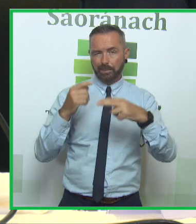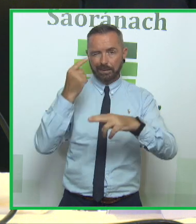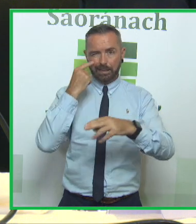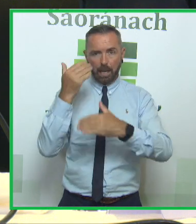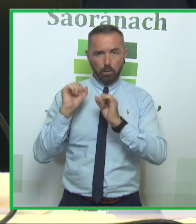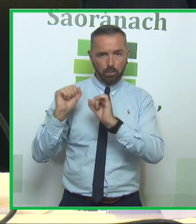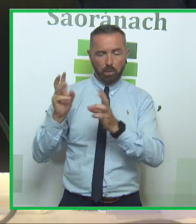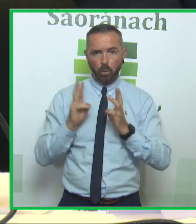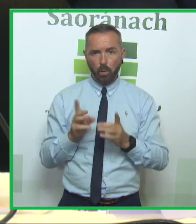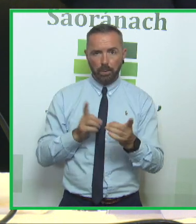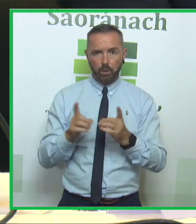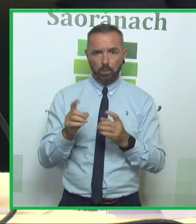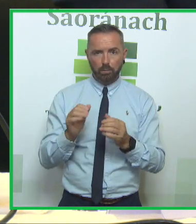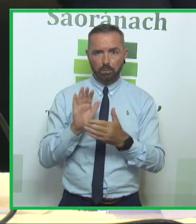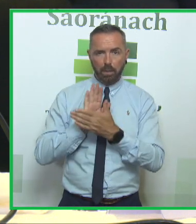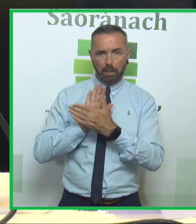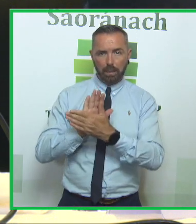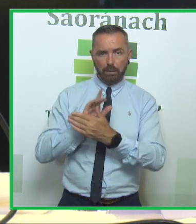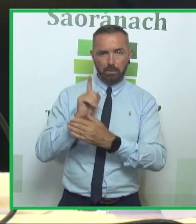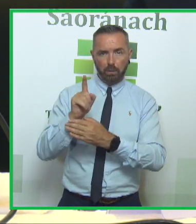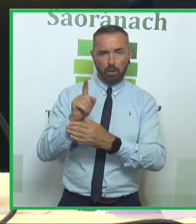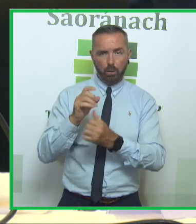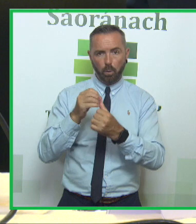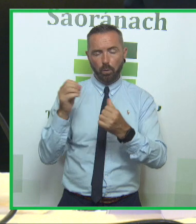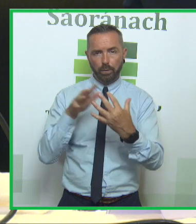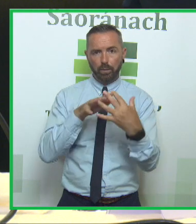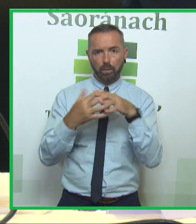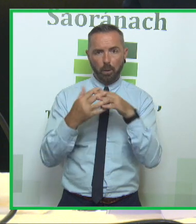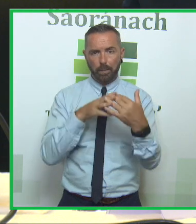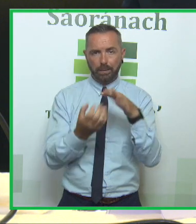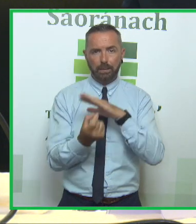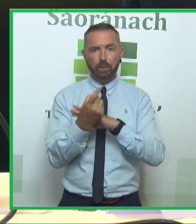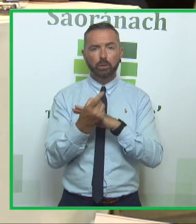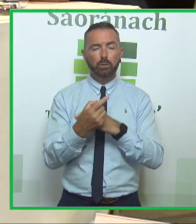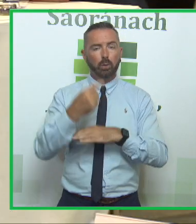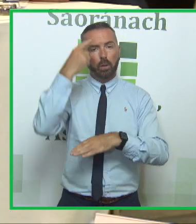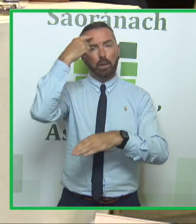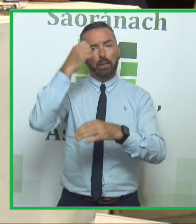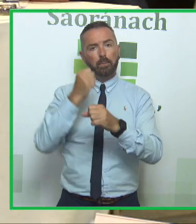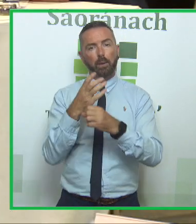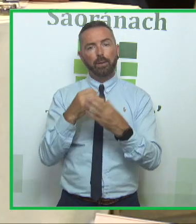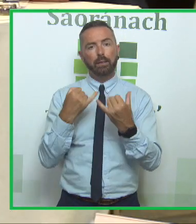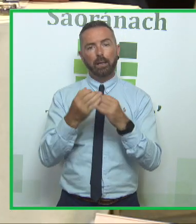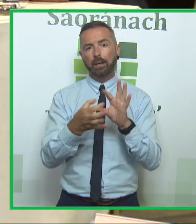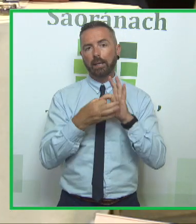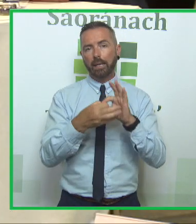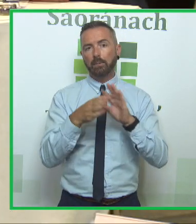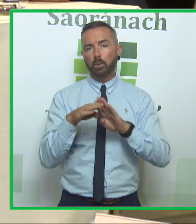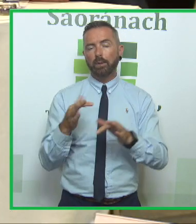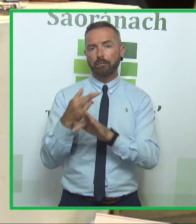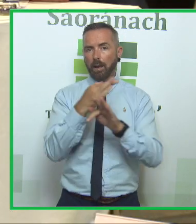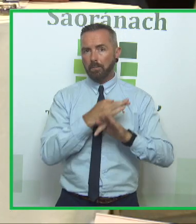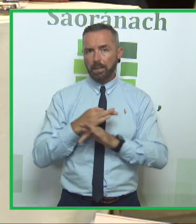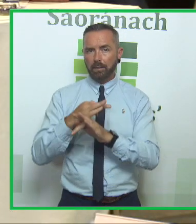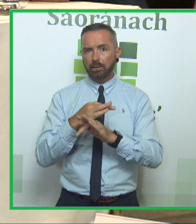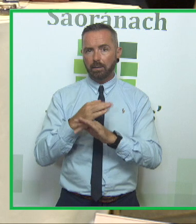doing and against her complex issues. And so things like engagement with family and